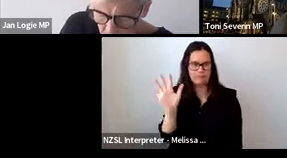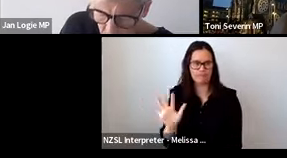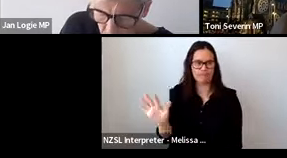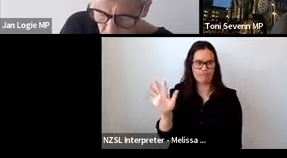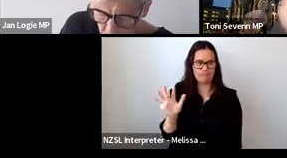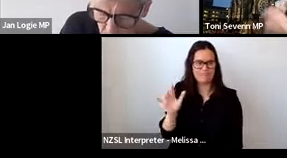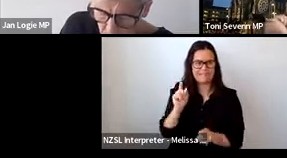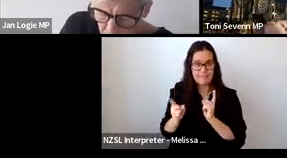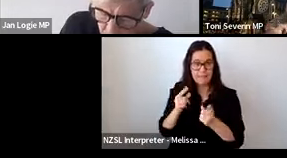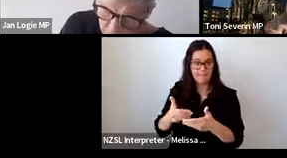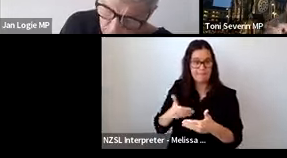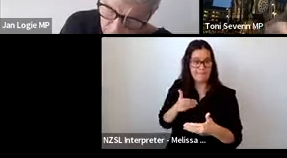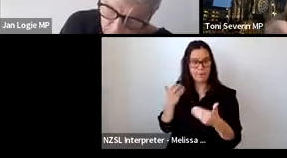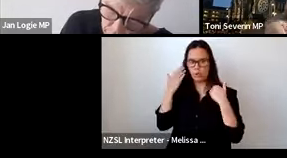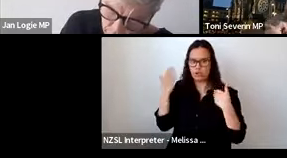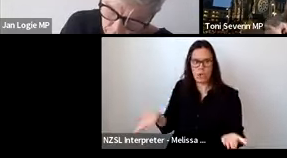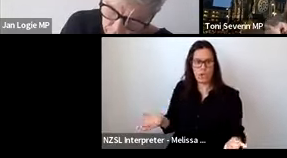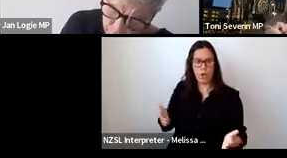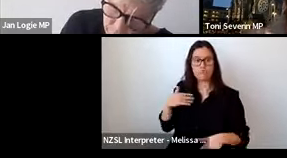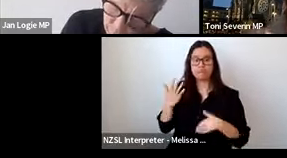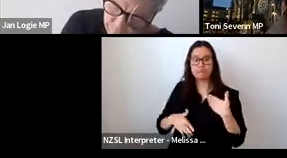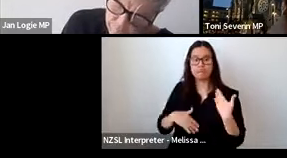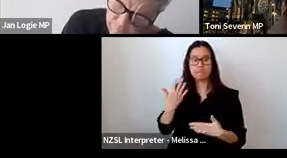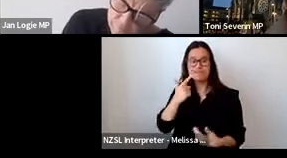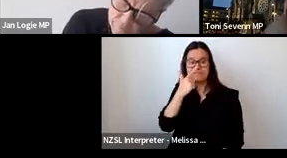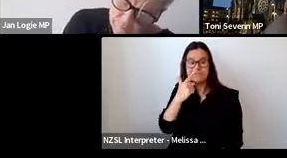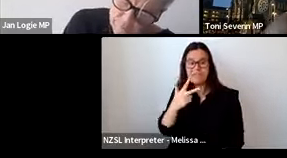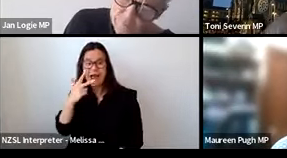don't become obvious quickly.